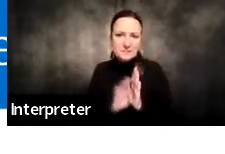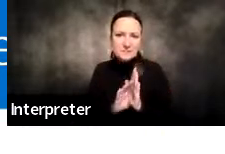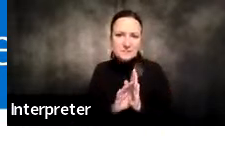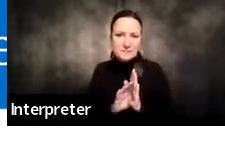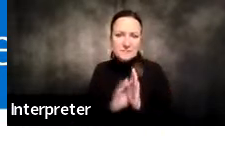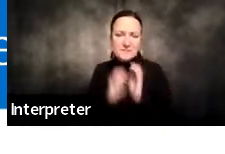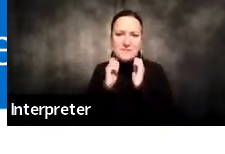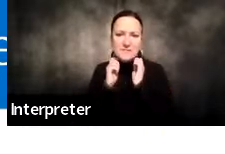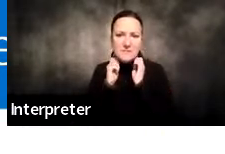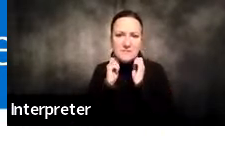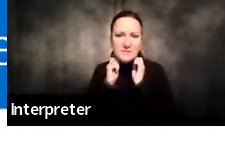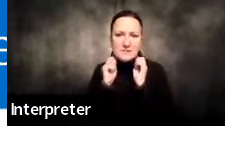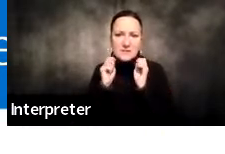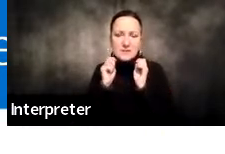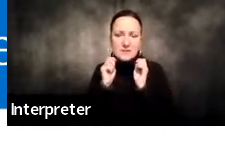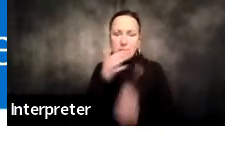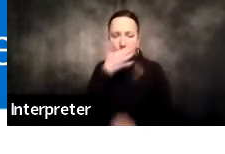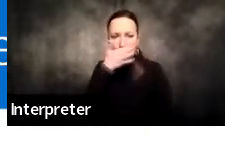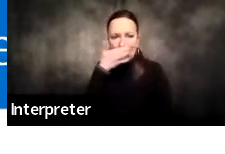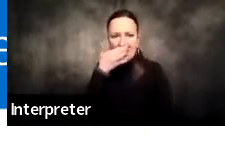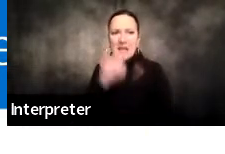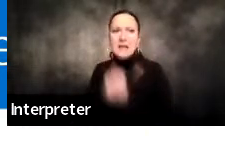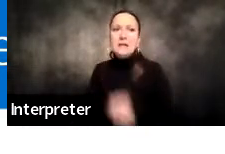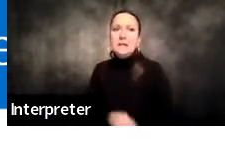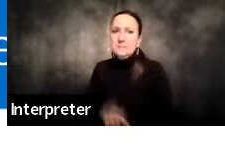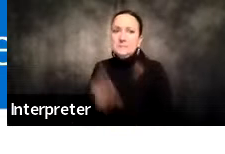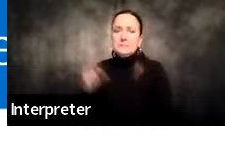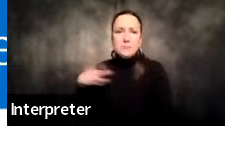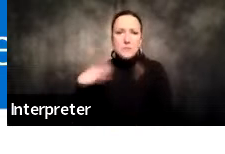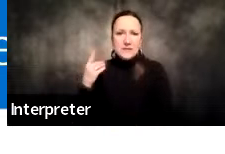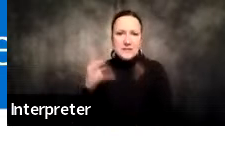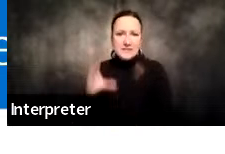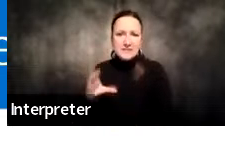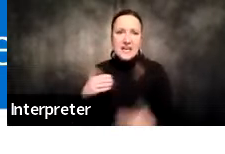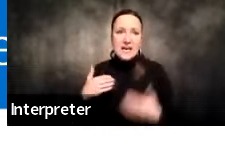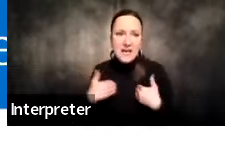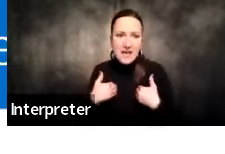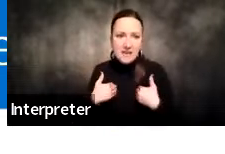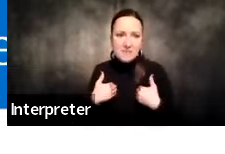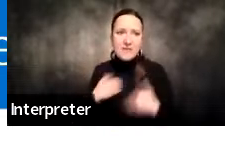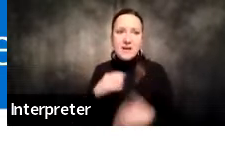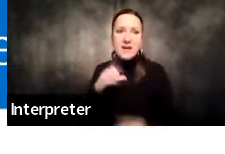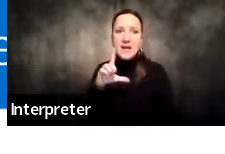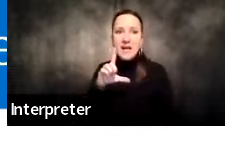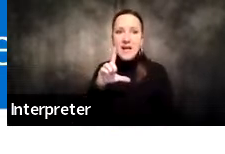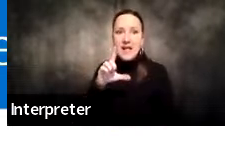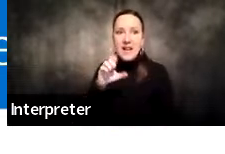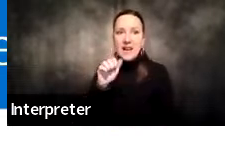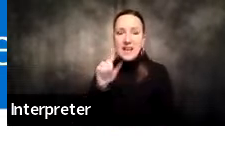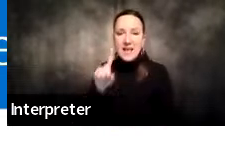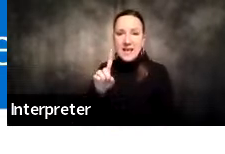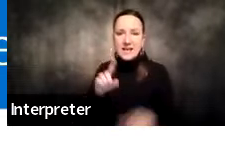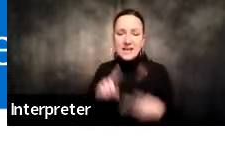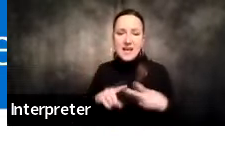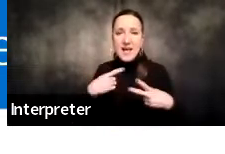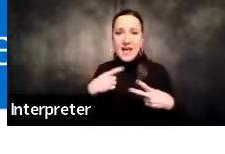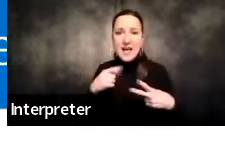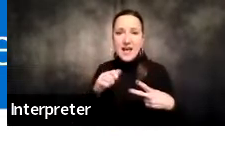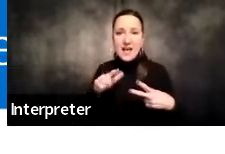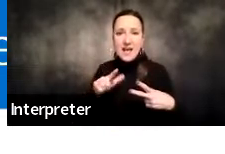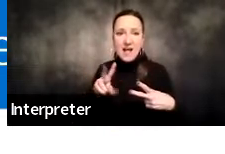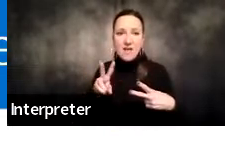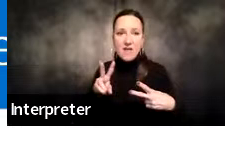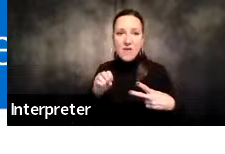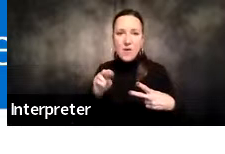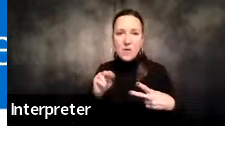a few different types of pipes in DC. We're focusing on the lead and the galvanized pipes. And I will send out this